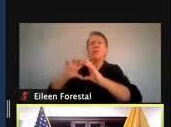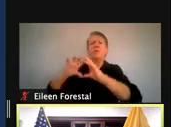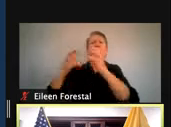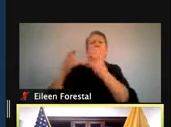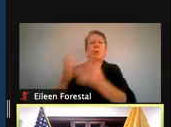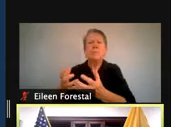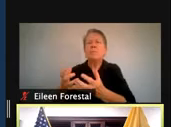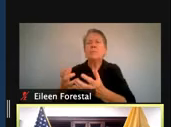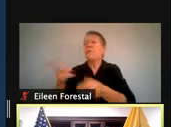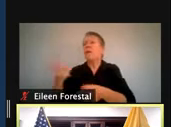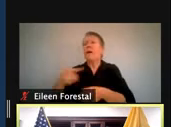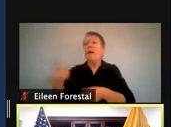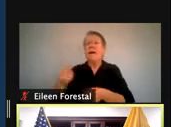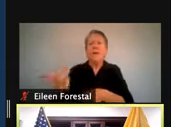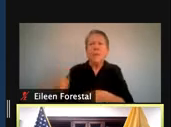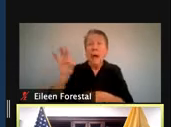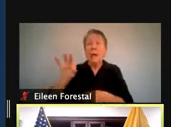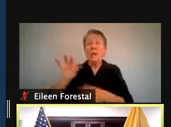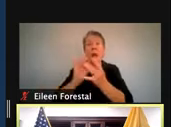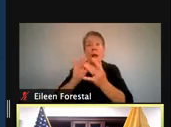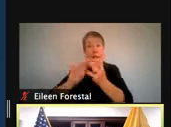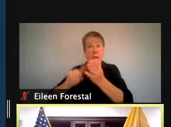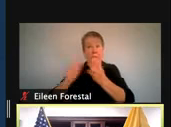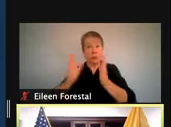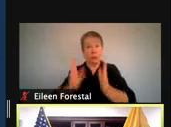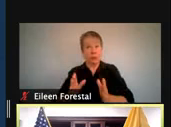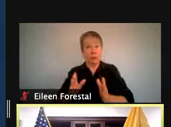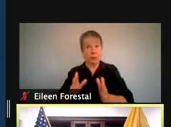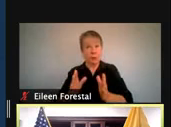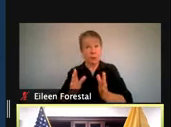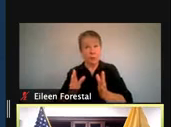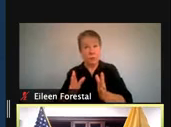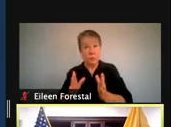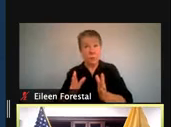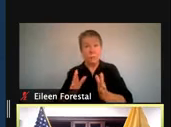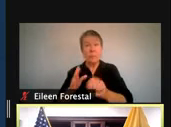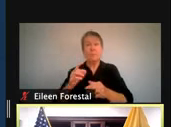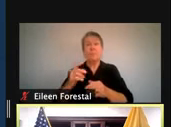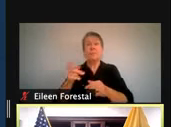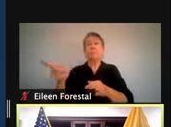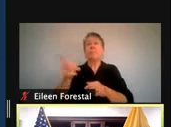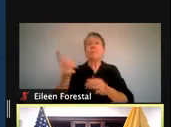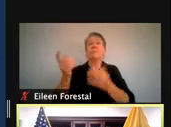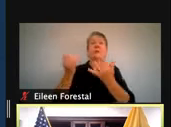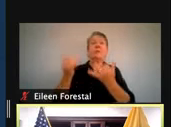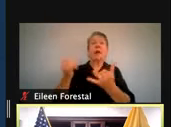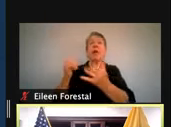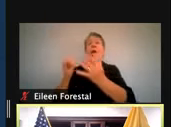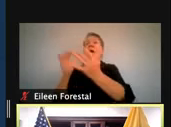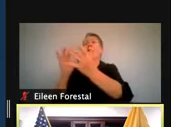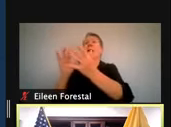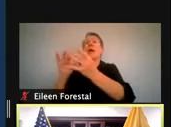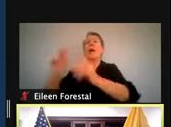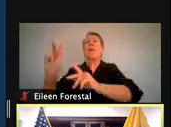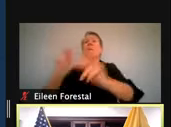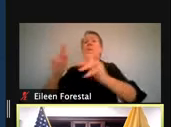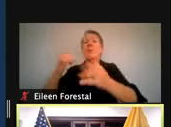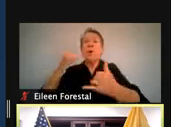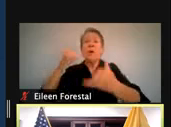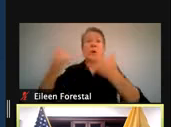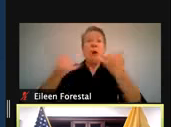cetera, and the Computer Merchant, are currently contacting people who registered interest in becoming a